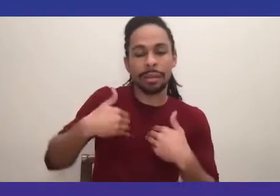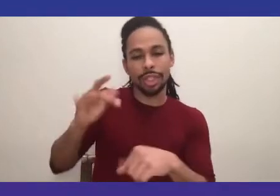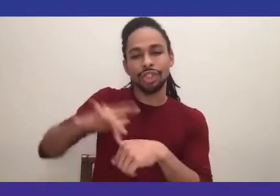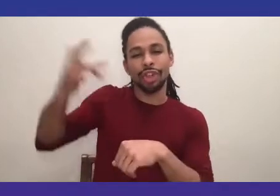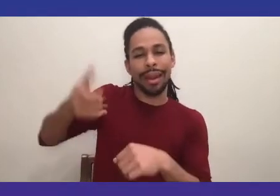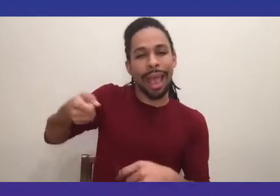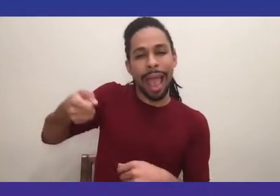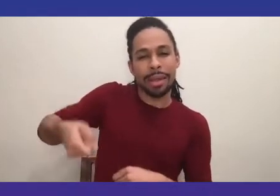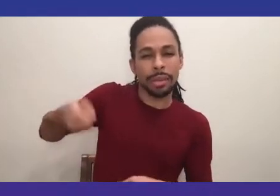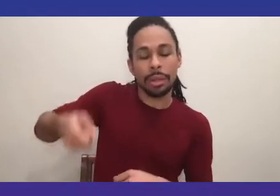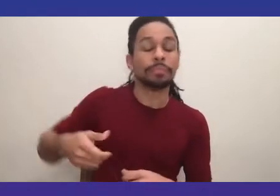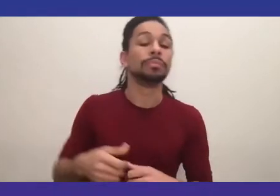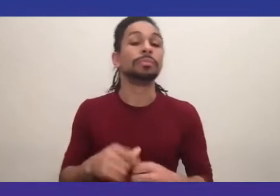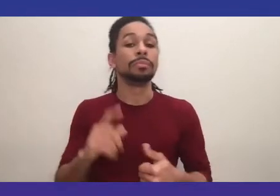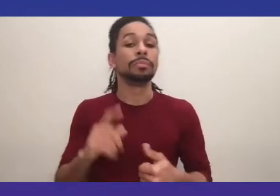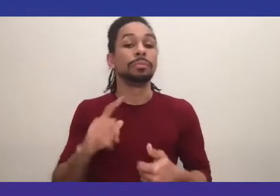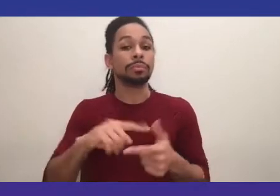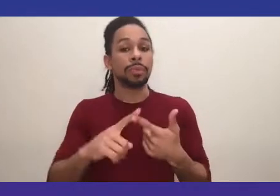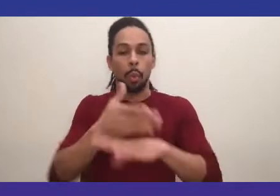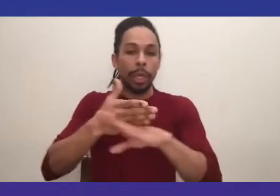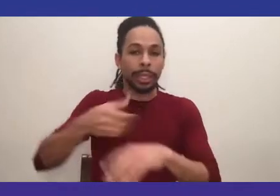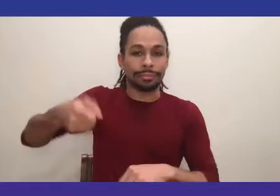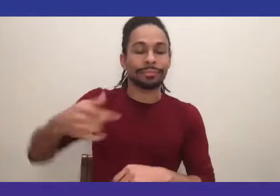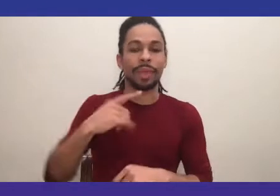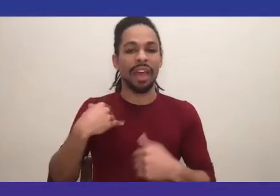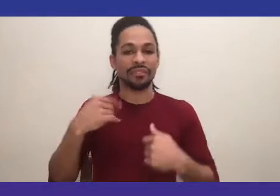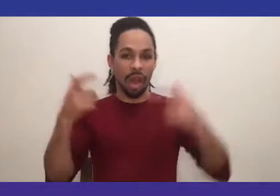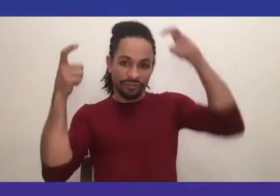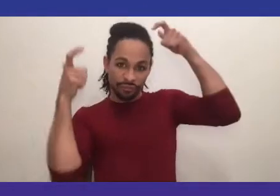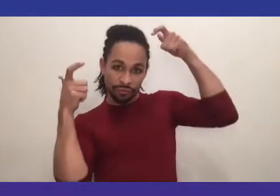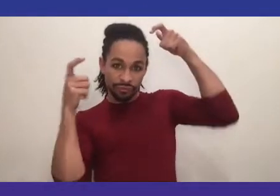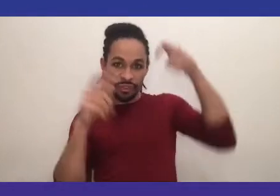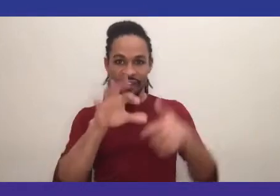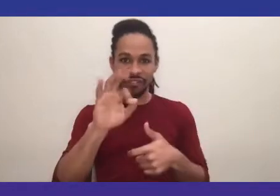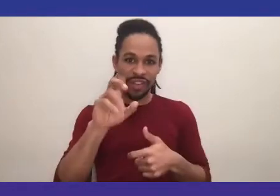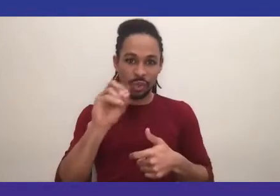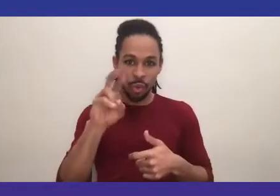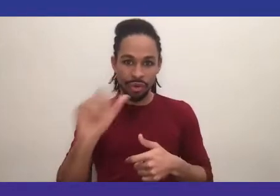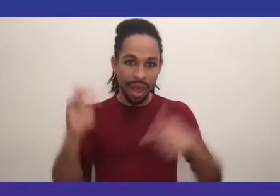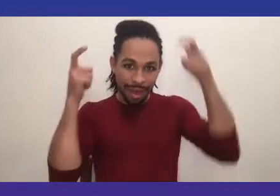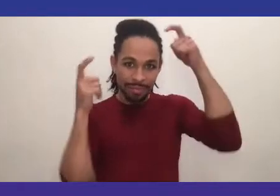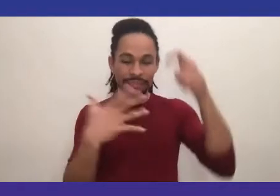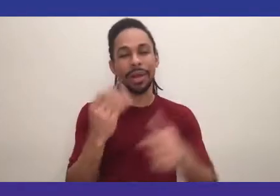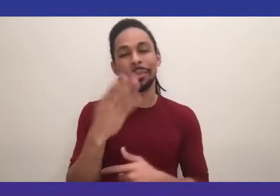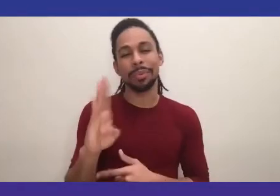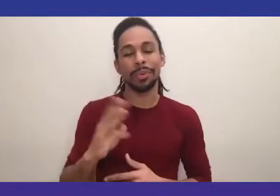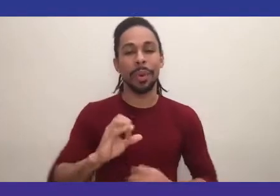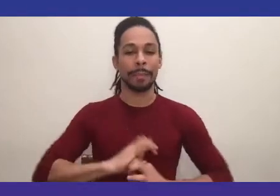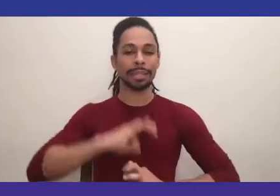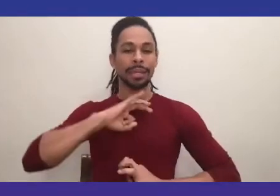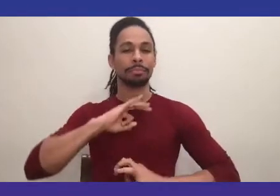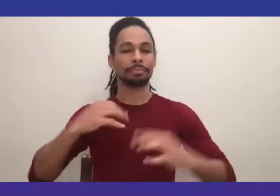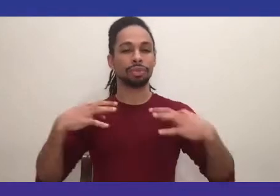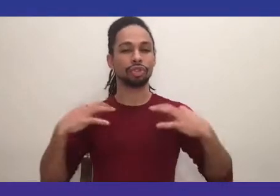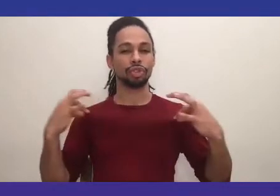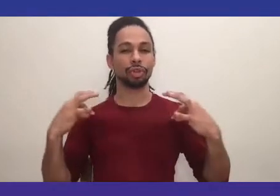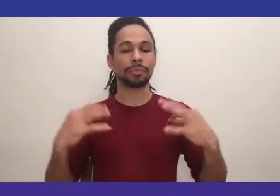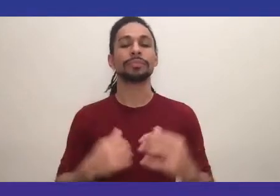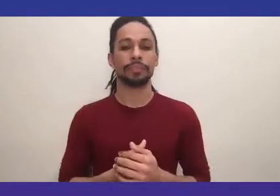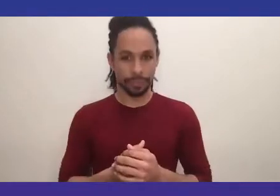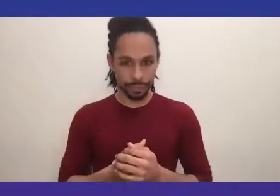an extra large fedora, and I'm wearing a blue button-up shirt that